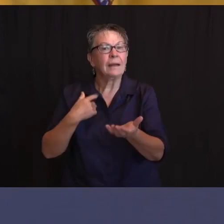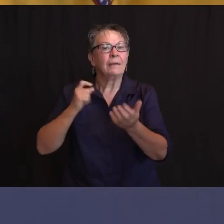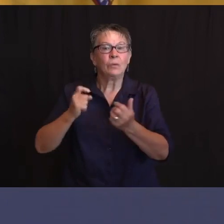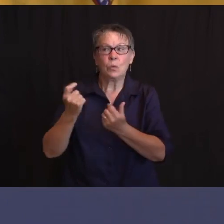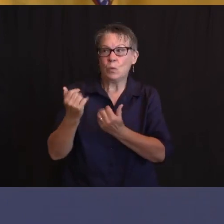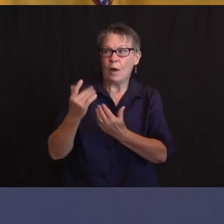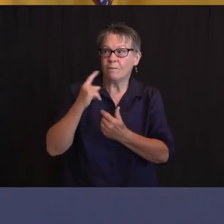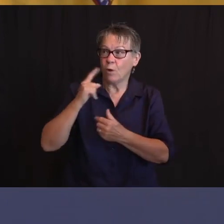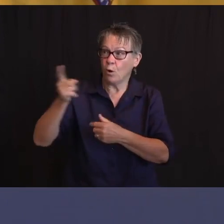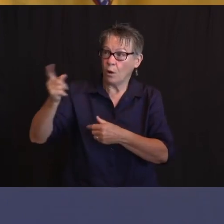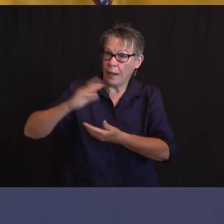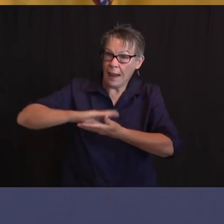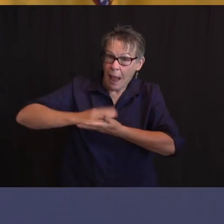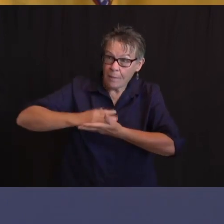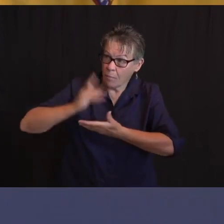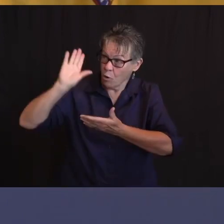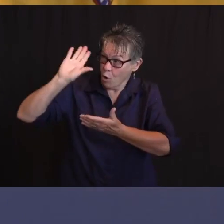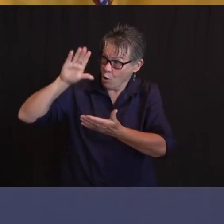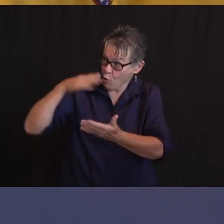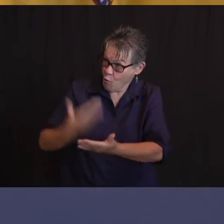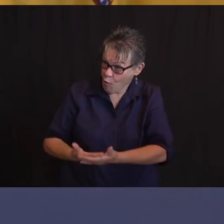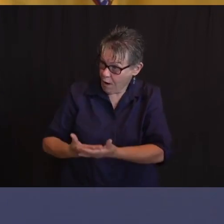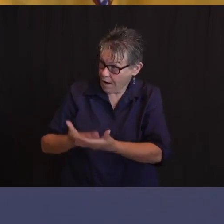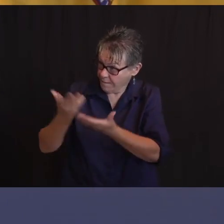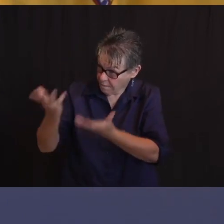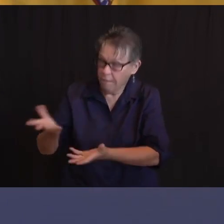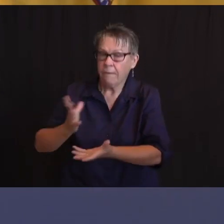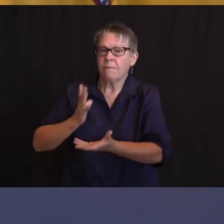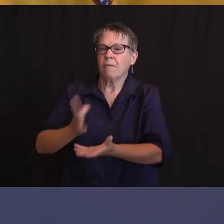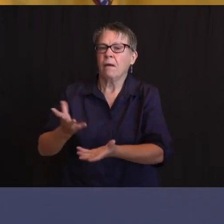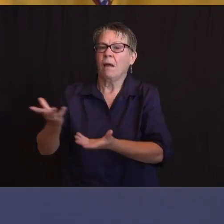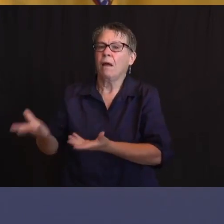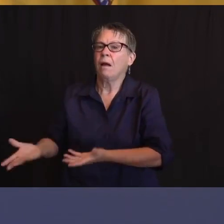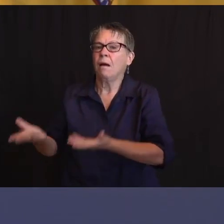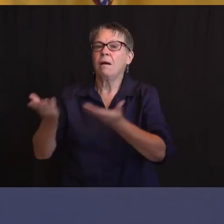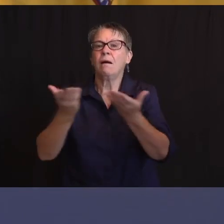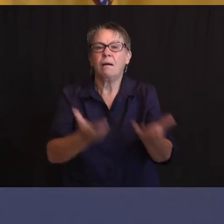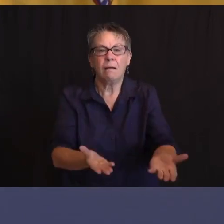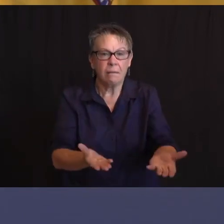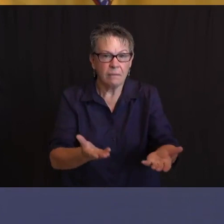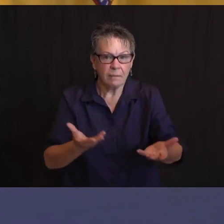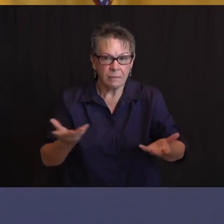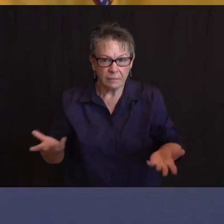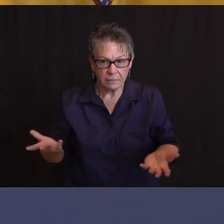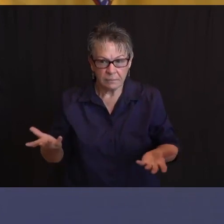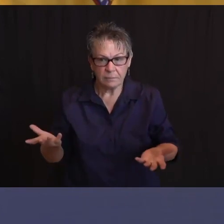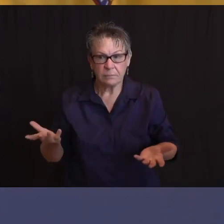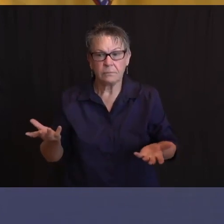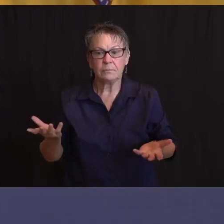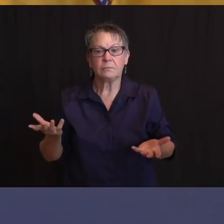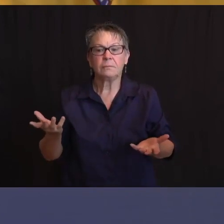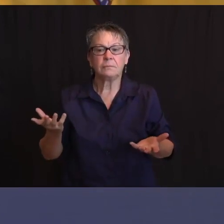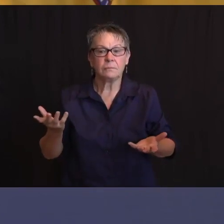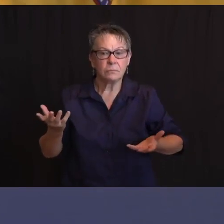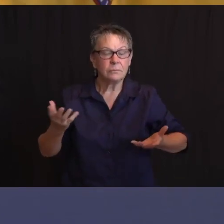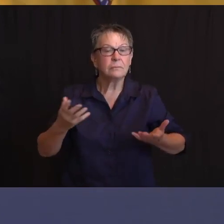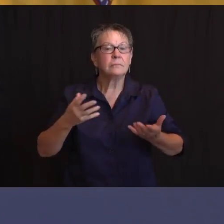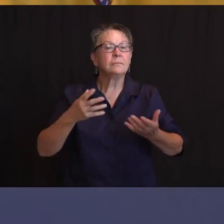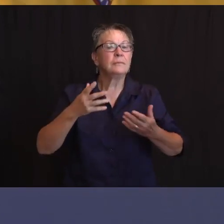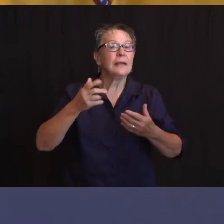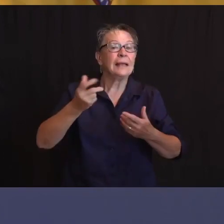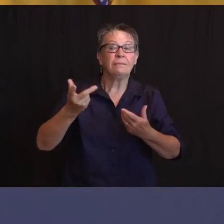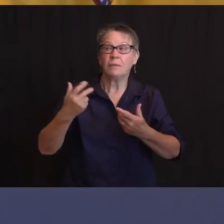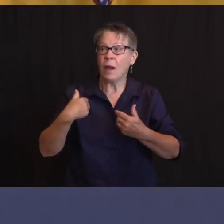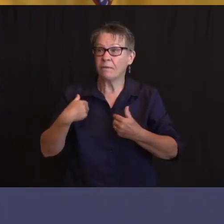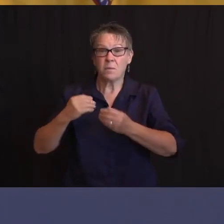gap right now. Nothing more on that I've got, but if we have something out of Department of Ed, we'll come back to you. You good? Come on, way to the back, and then we'll